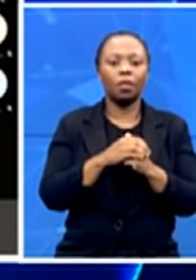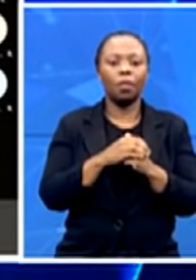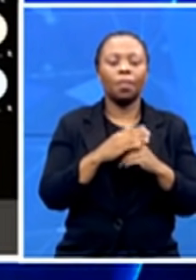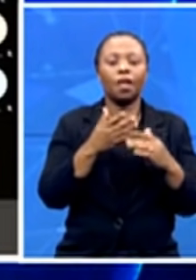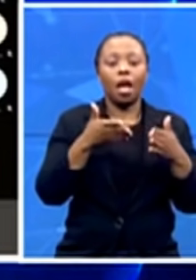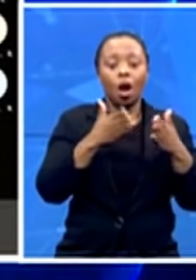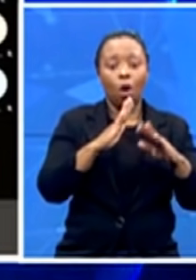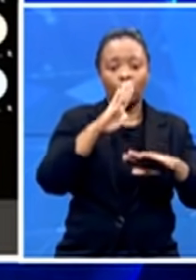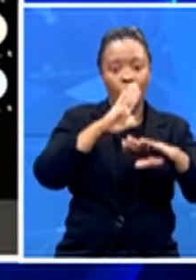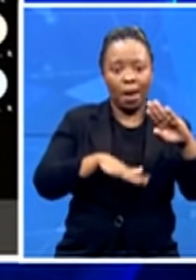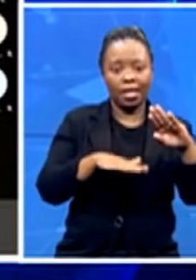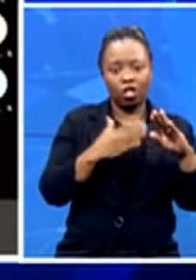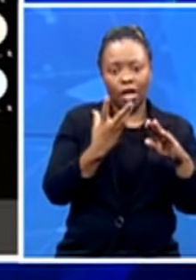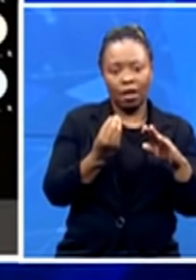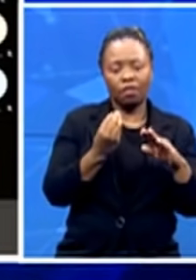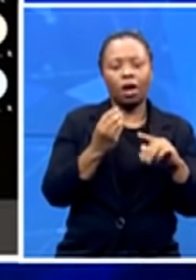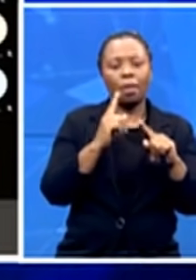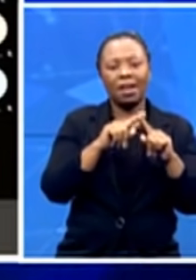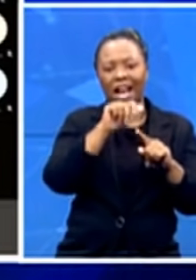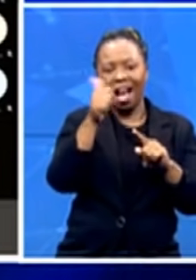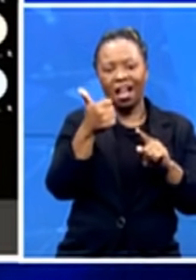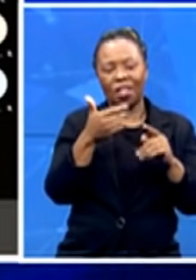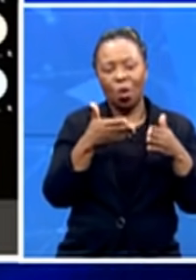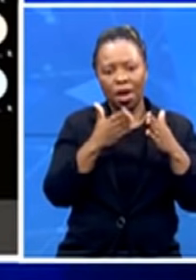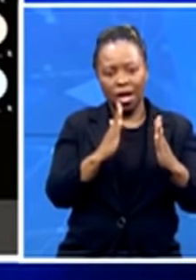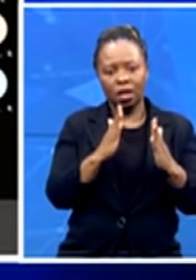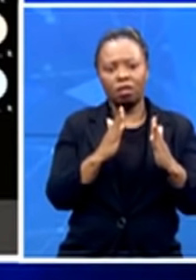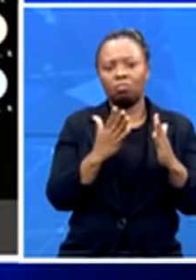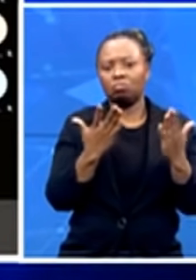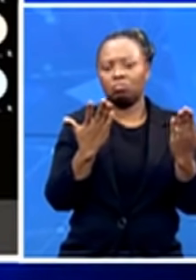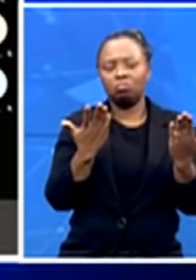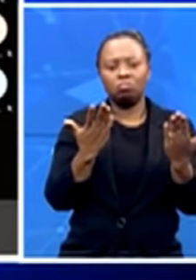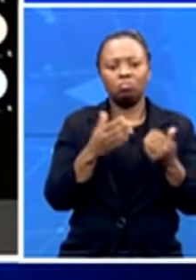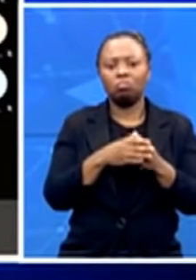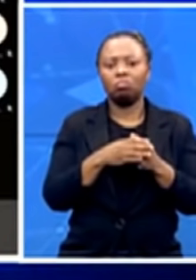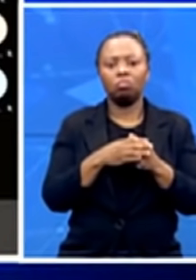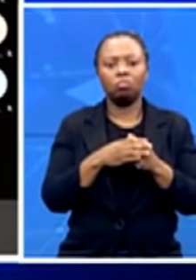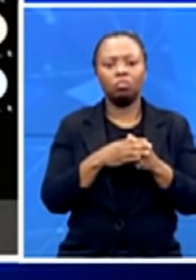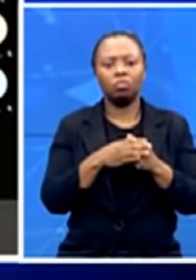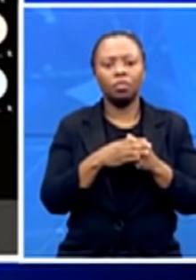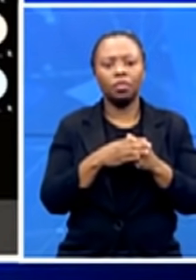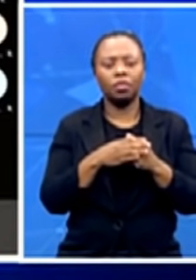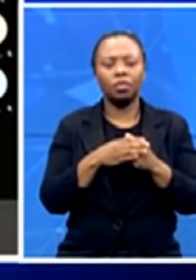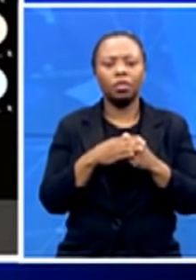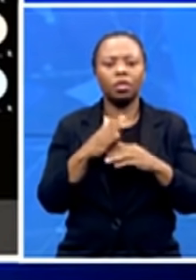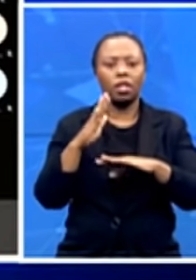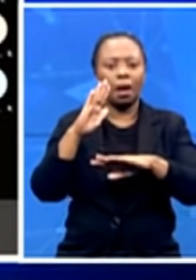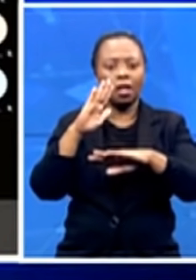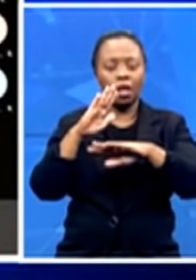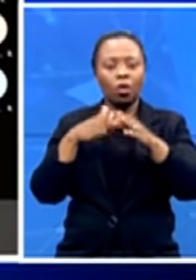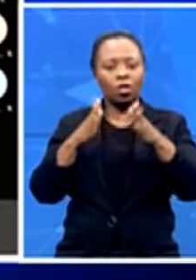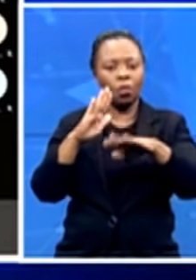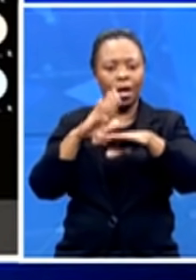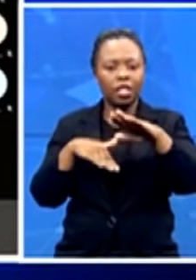precautionary suspension does not attract the principles of natural justice and cannot be rendered open to